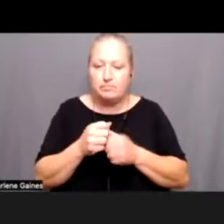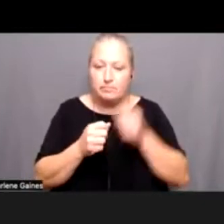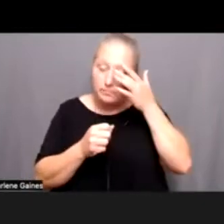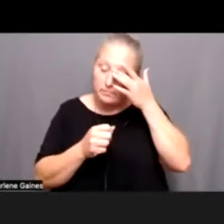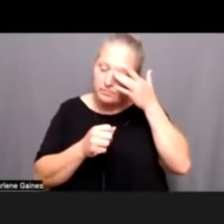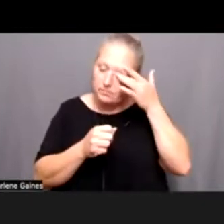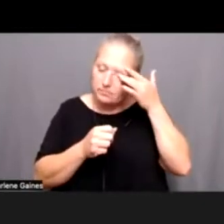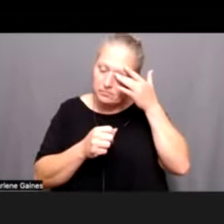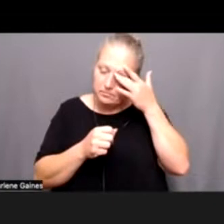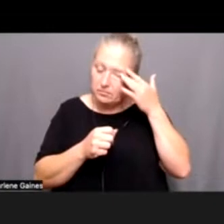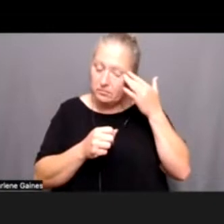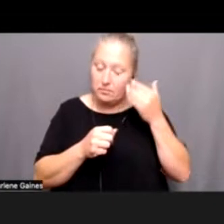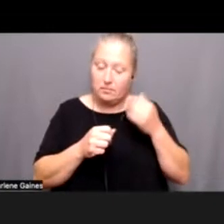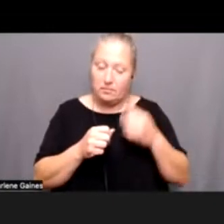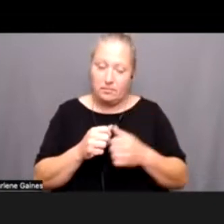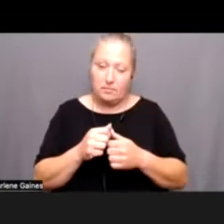I feel that